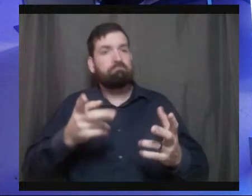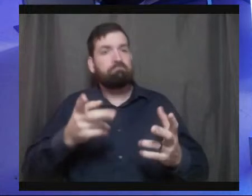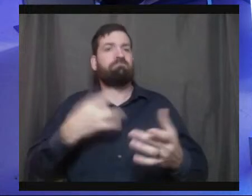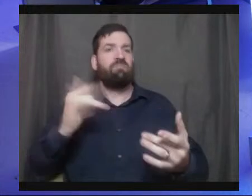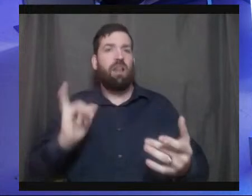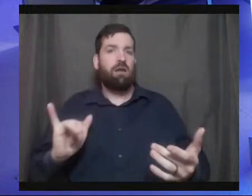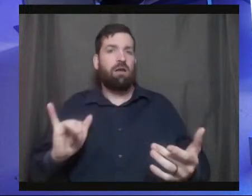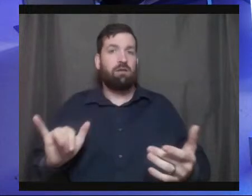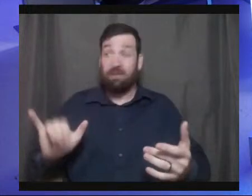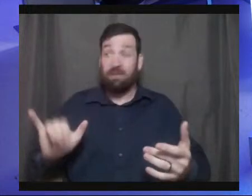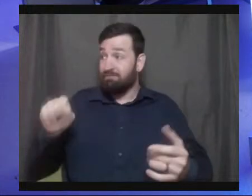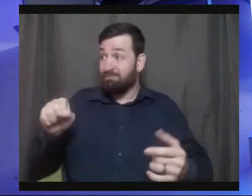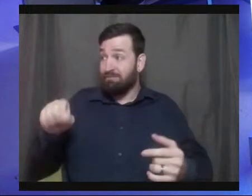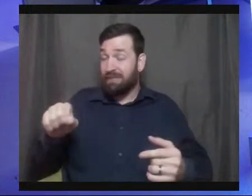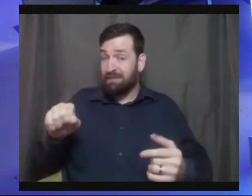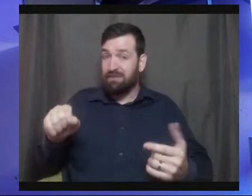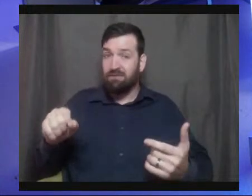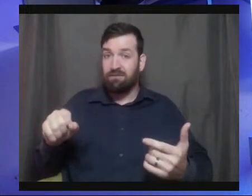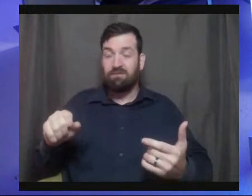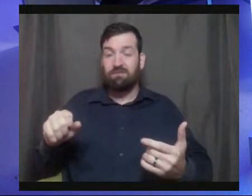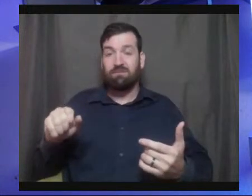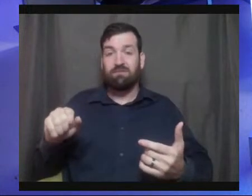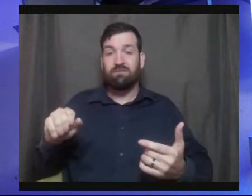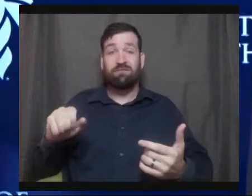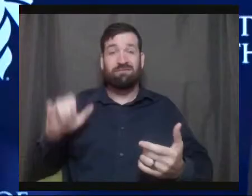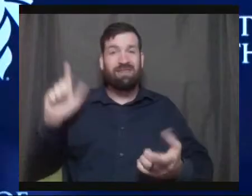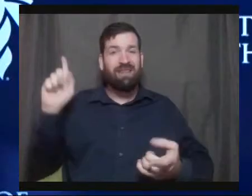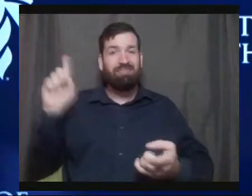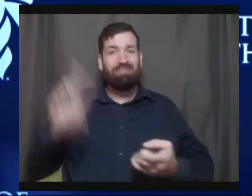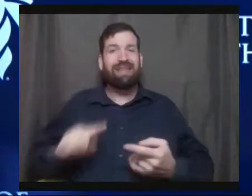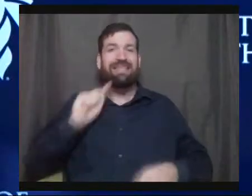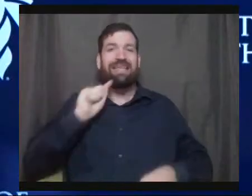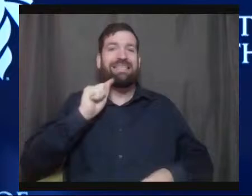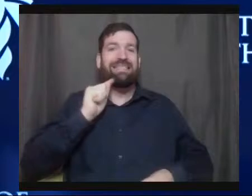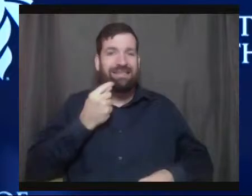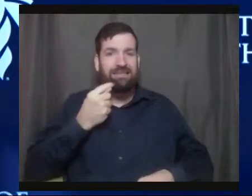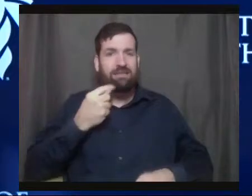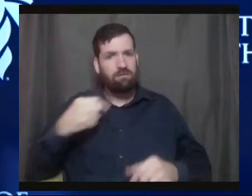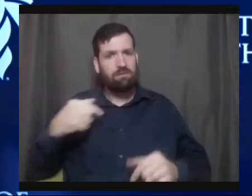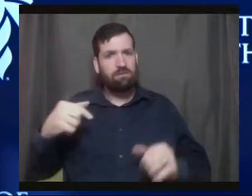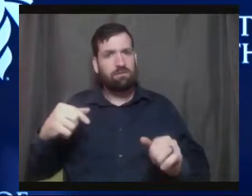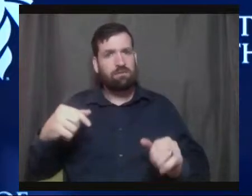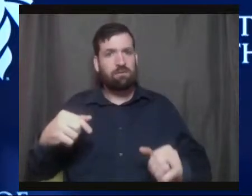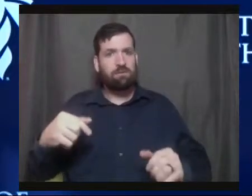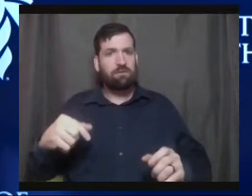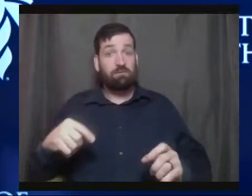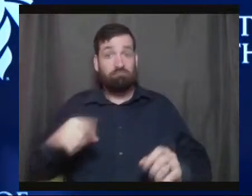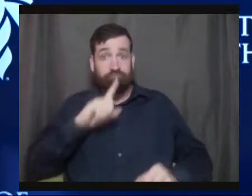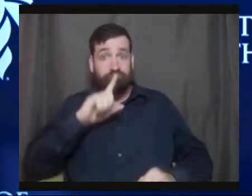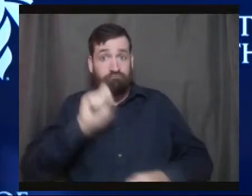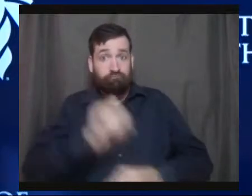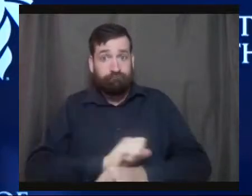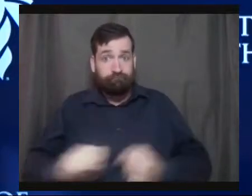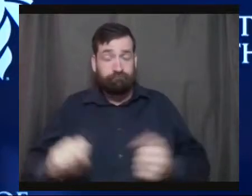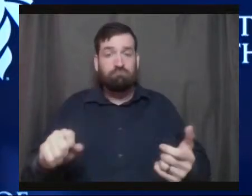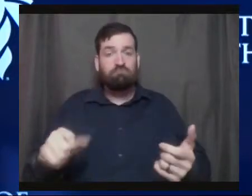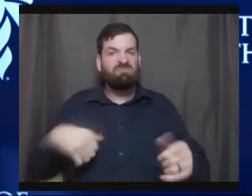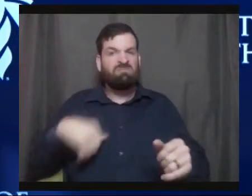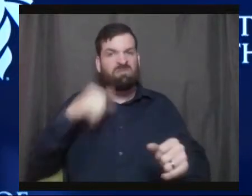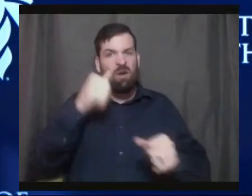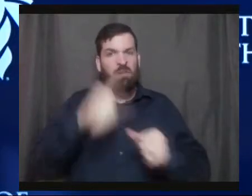do. It's not as intense as it was before. I can truly vouch for that. I remember what it was like to